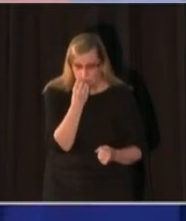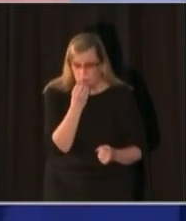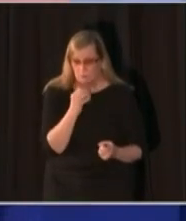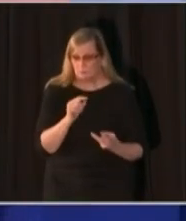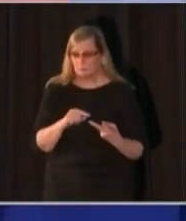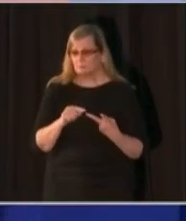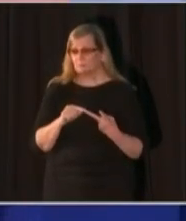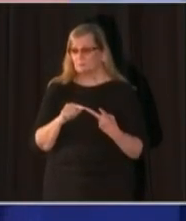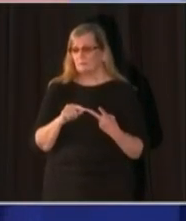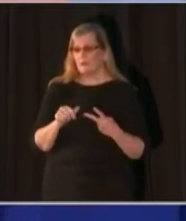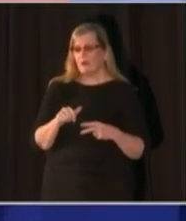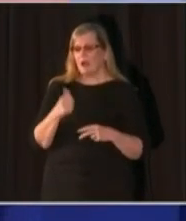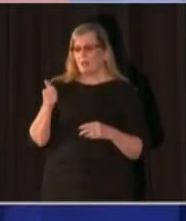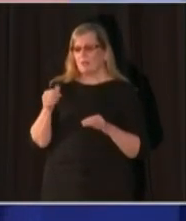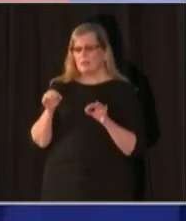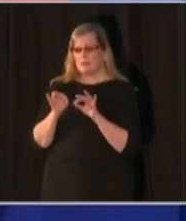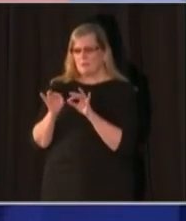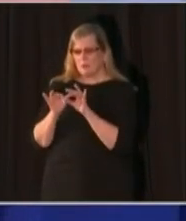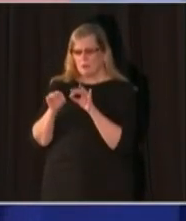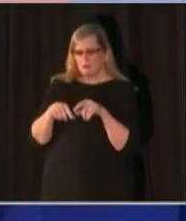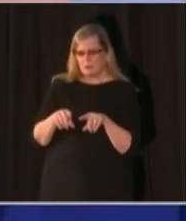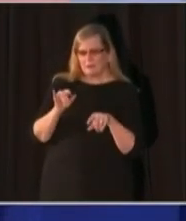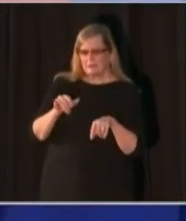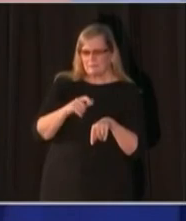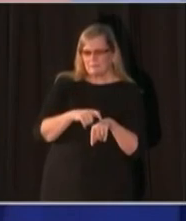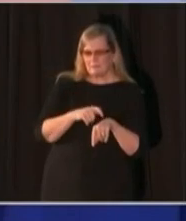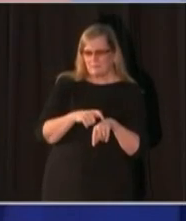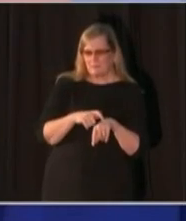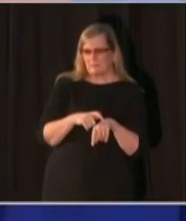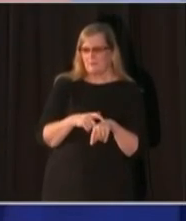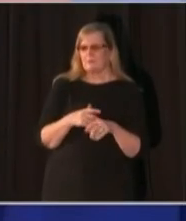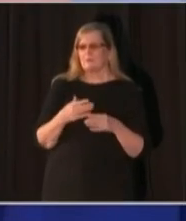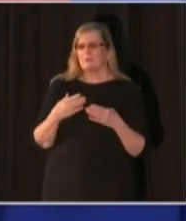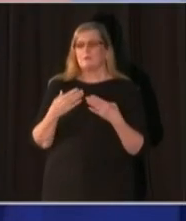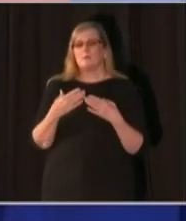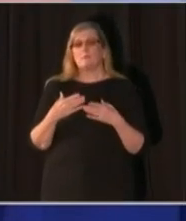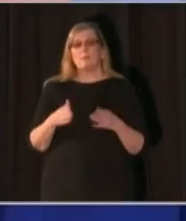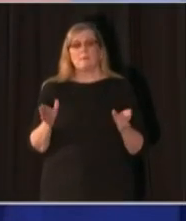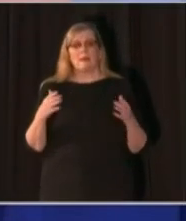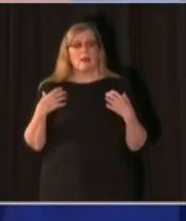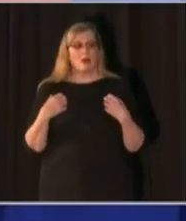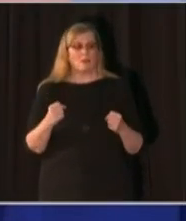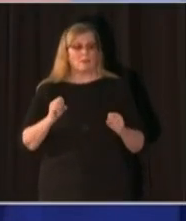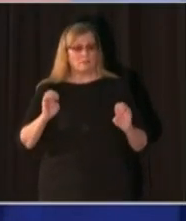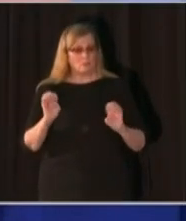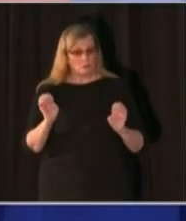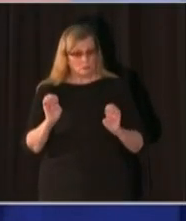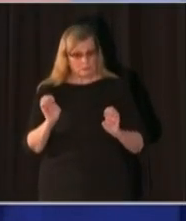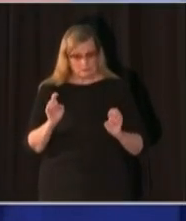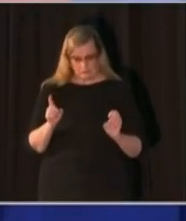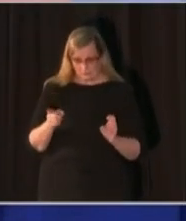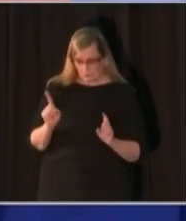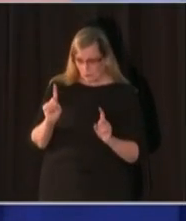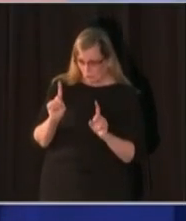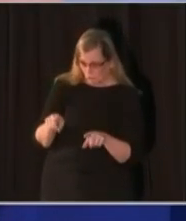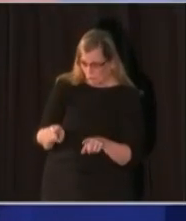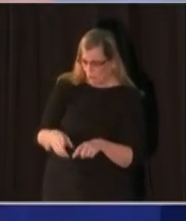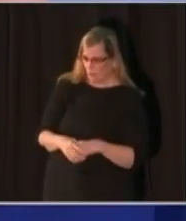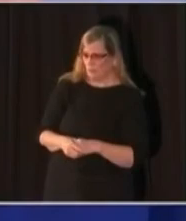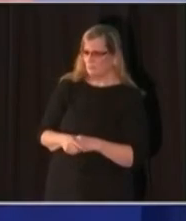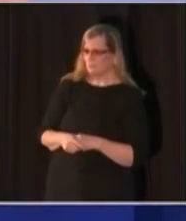public health emergency. Let me move to the second slide, where I will give you a